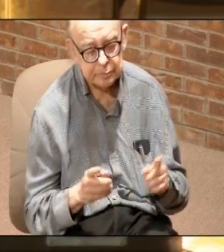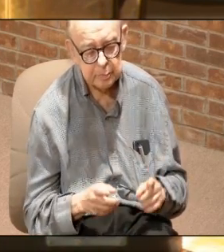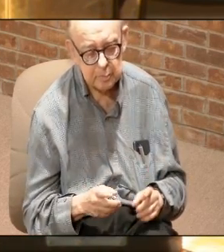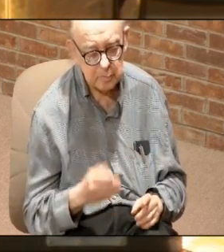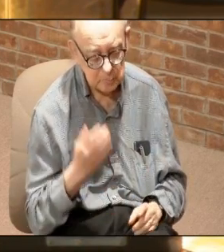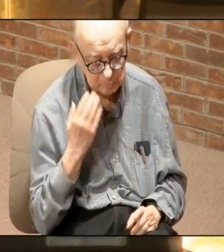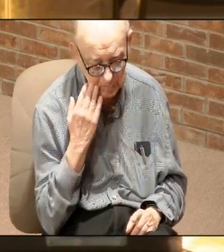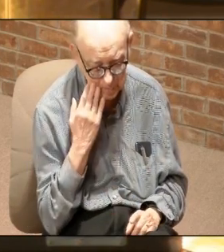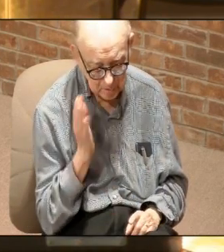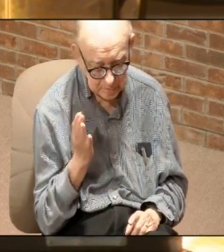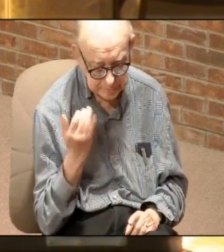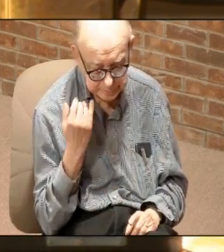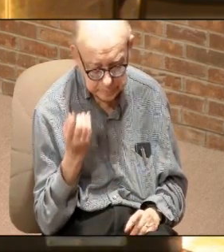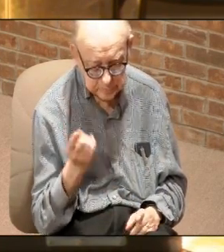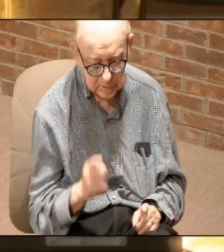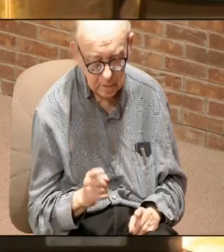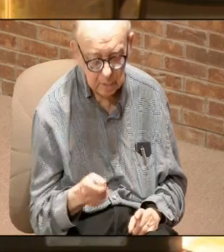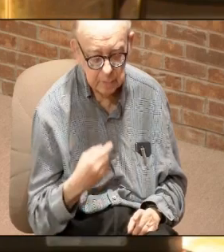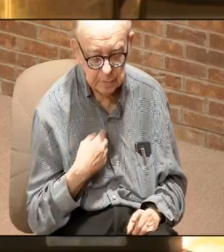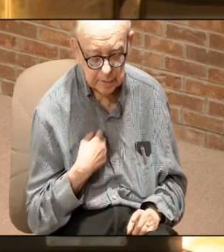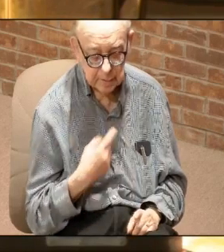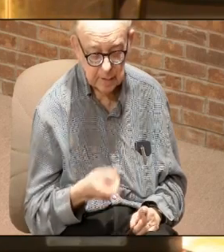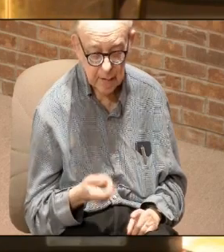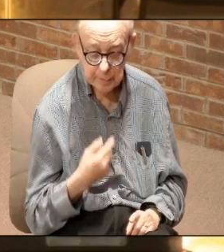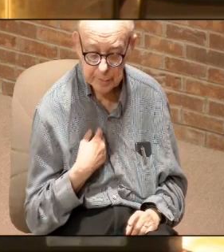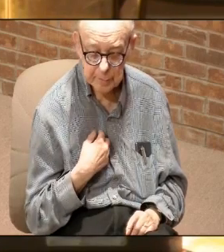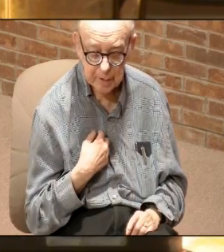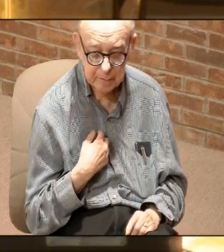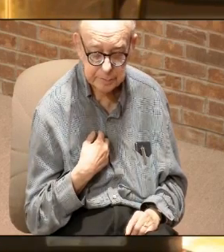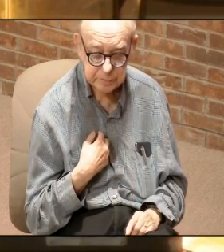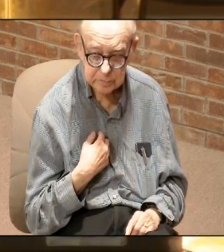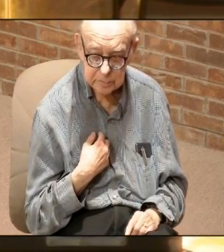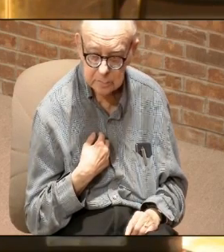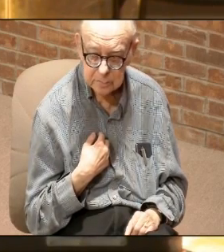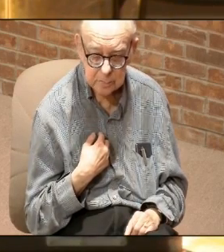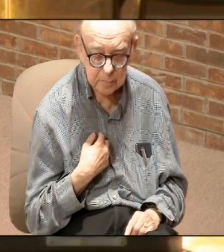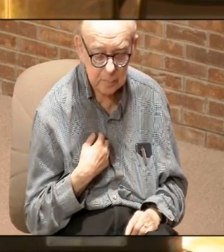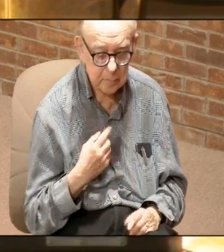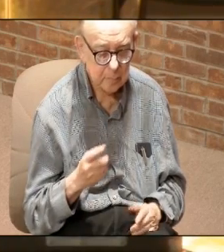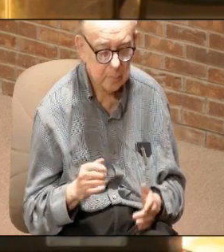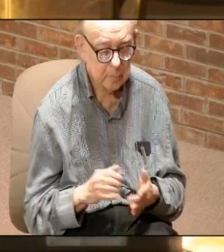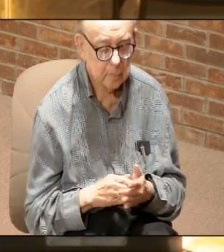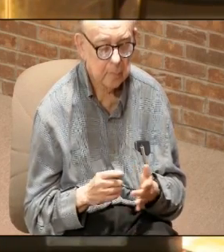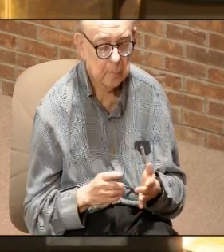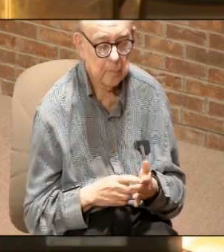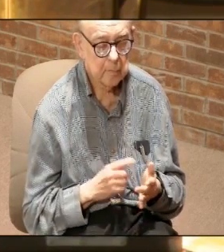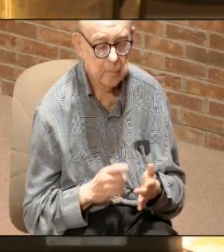and I don't know if it ever happened to you, but it happened to me, that sometimes the